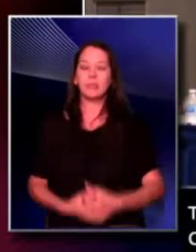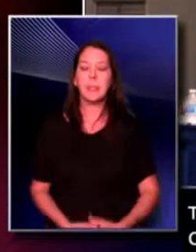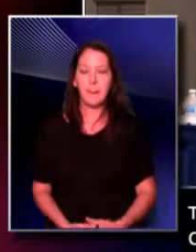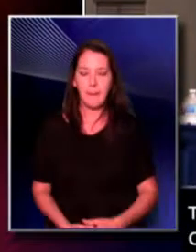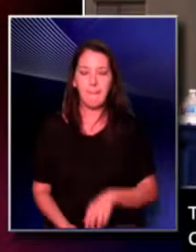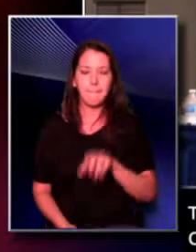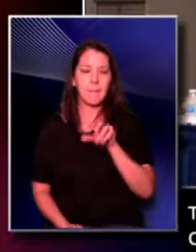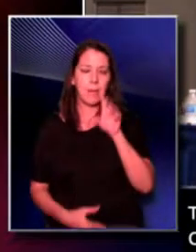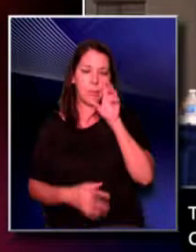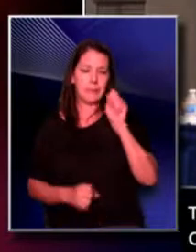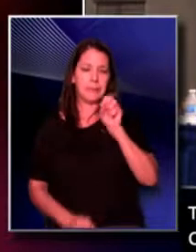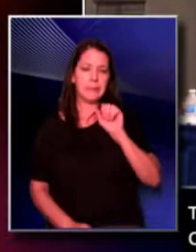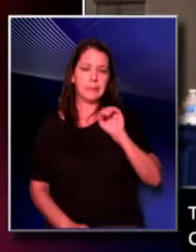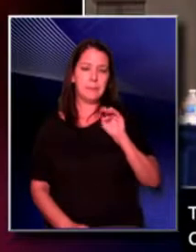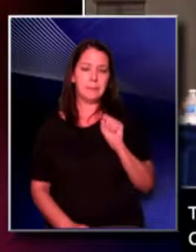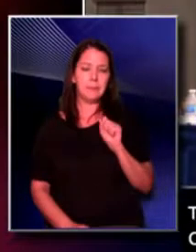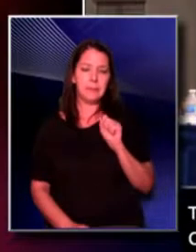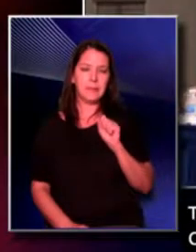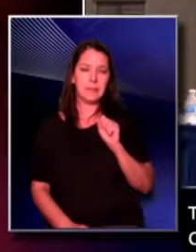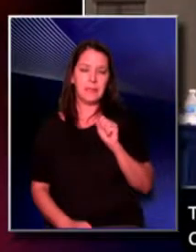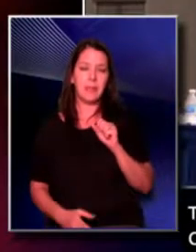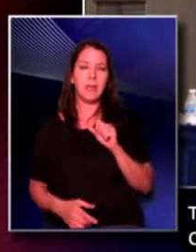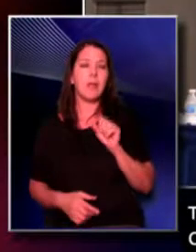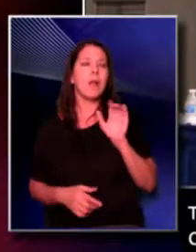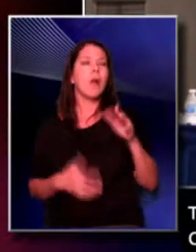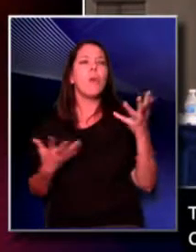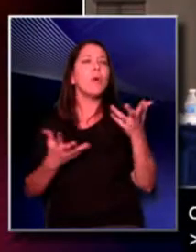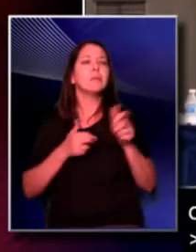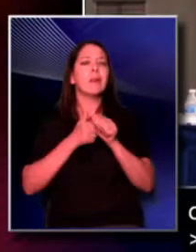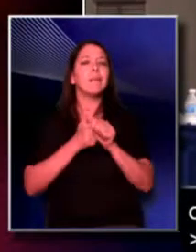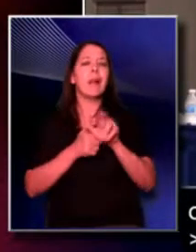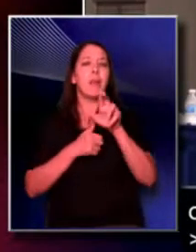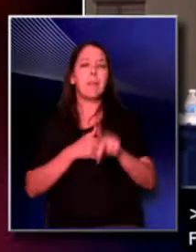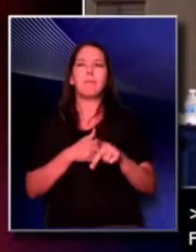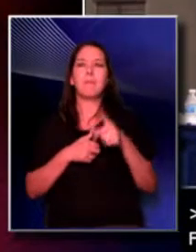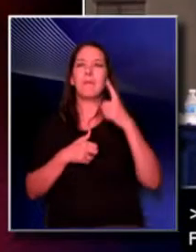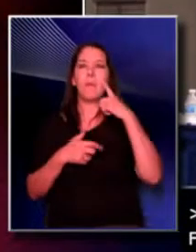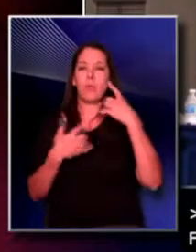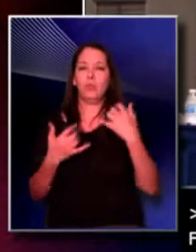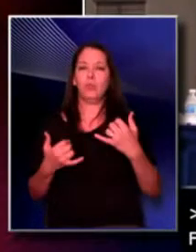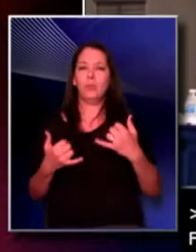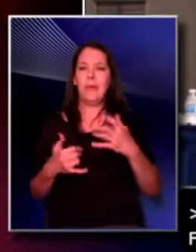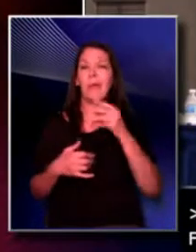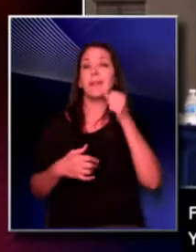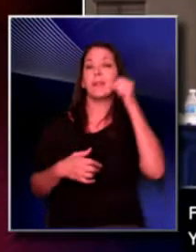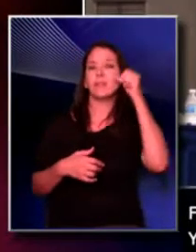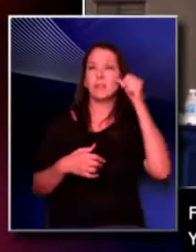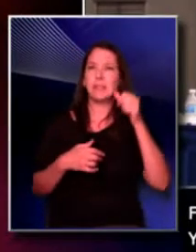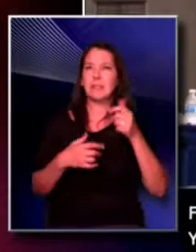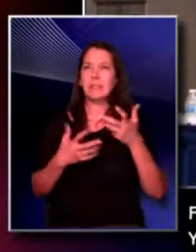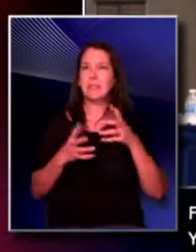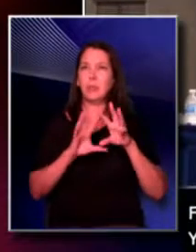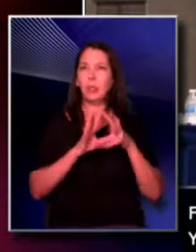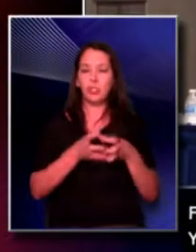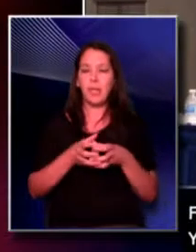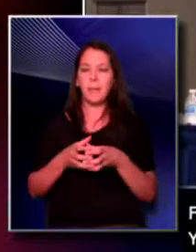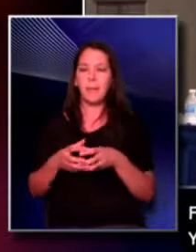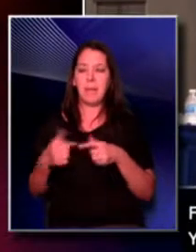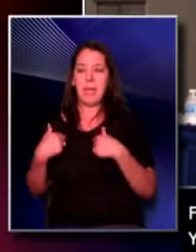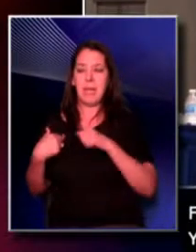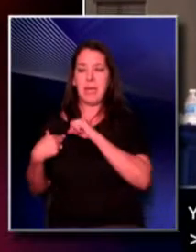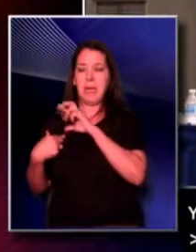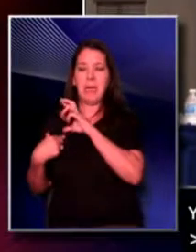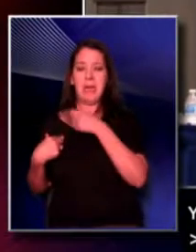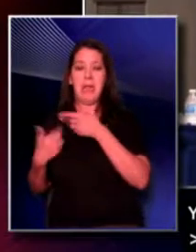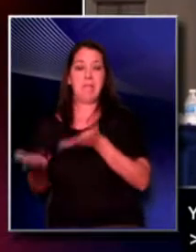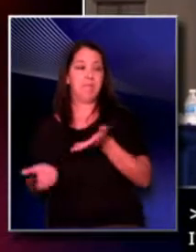the follow-up from today's and yesterday's workshops? I think I'm going to turn that over to Dr.